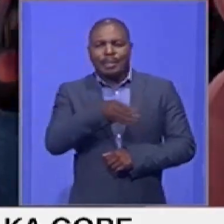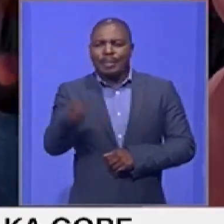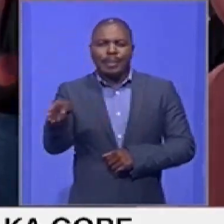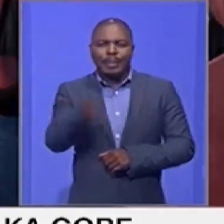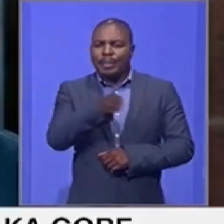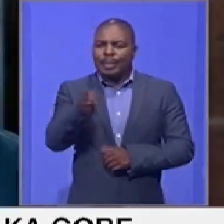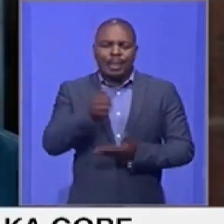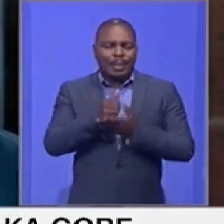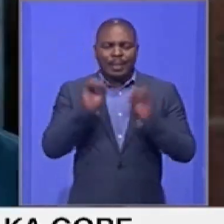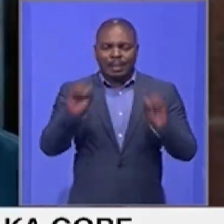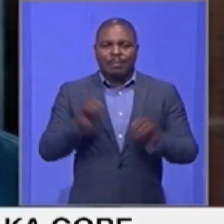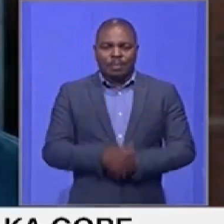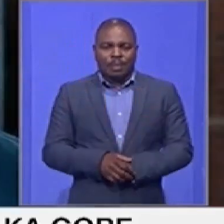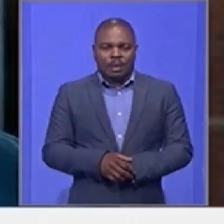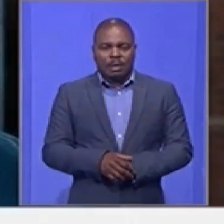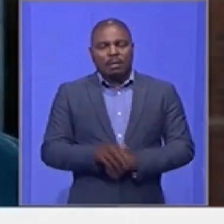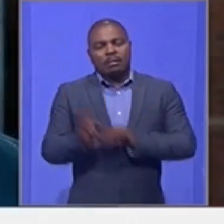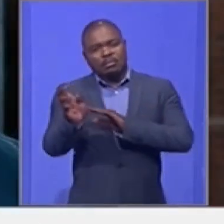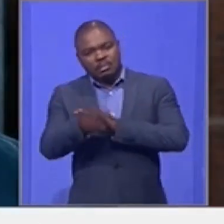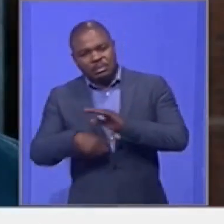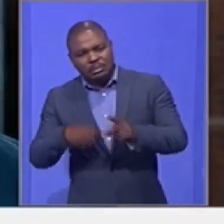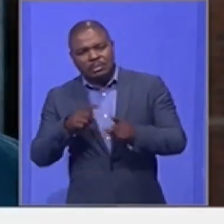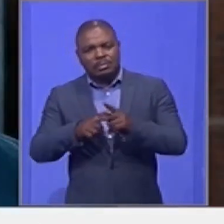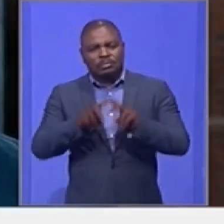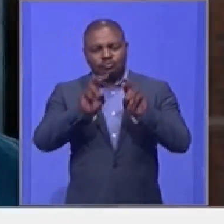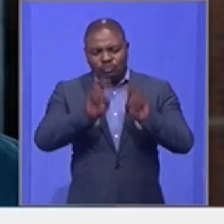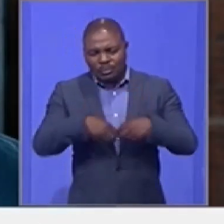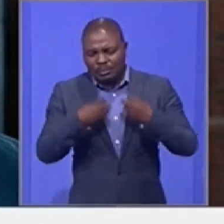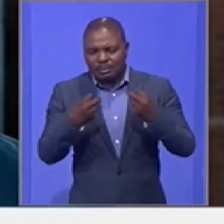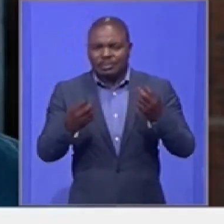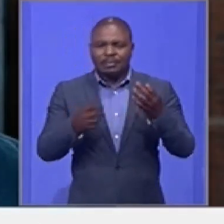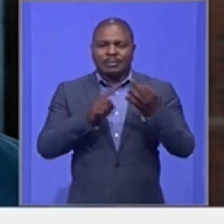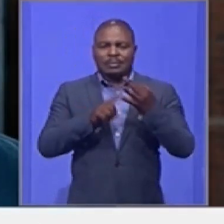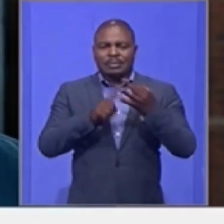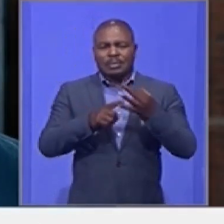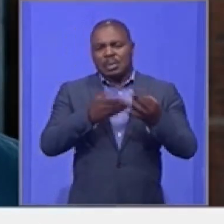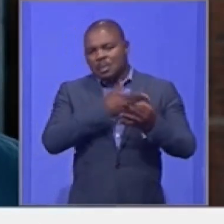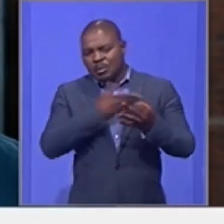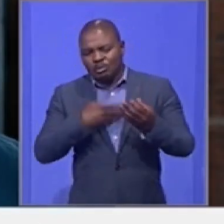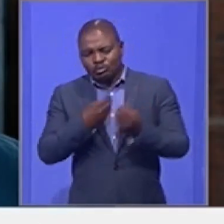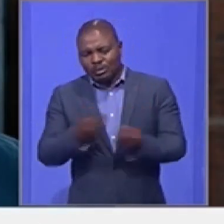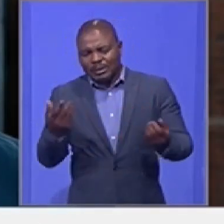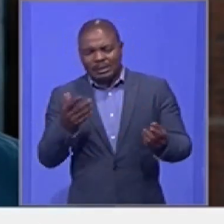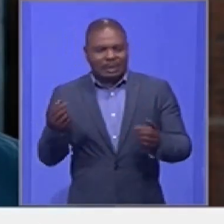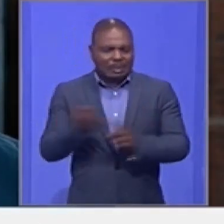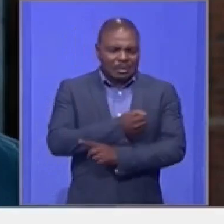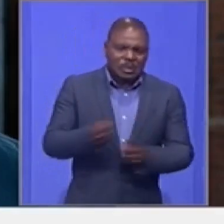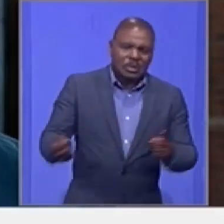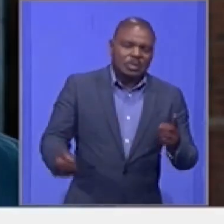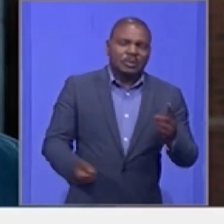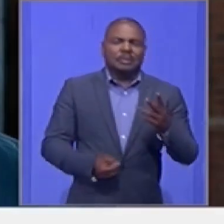tikolohong ena. Ke boshodu ke dipeto ke ho hlekefetswa ha bomme le bana